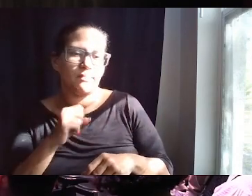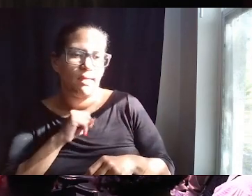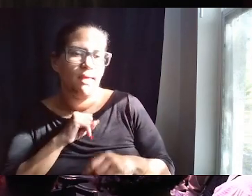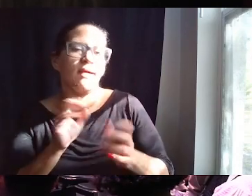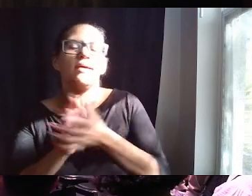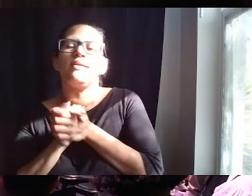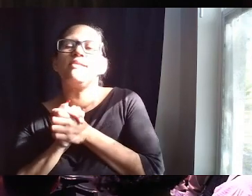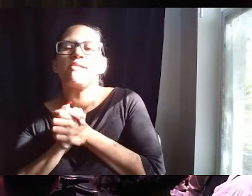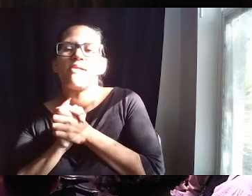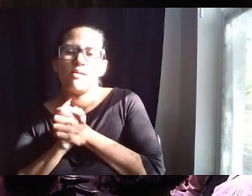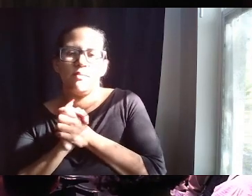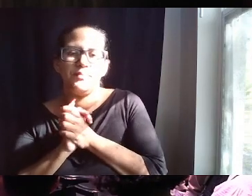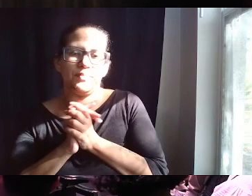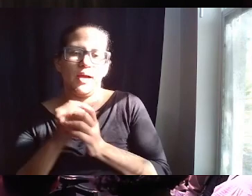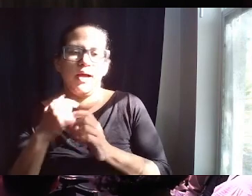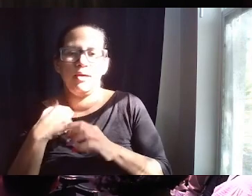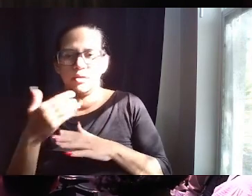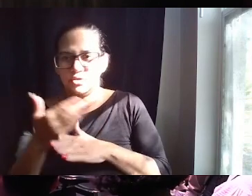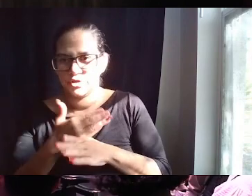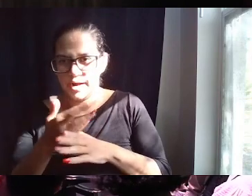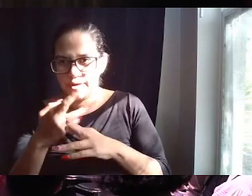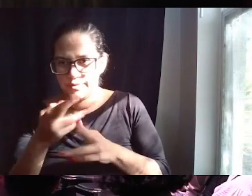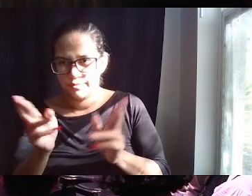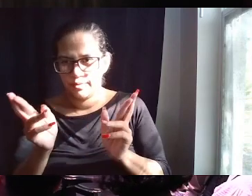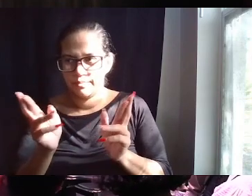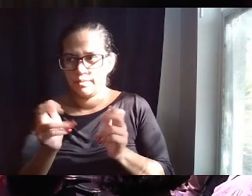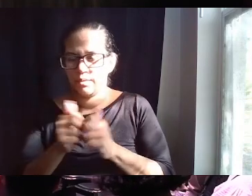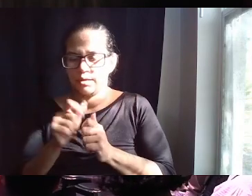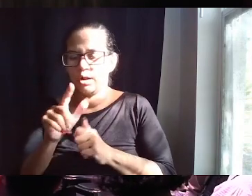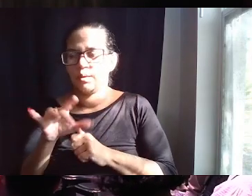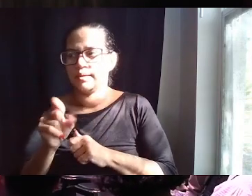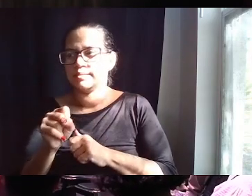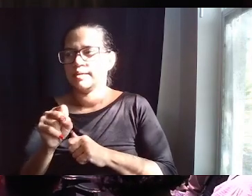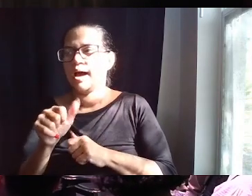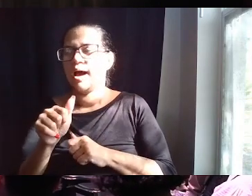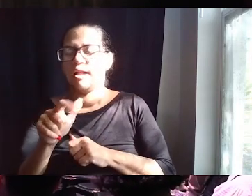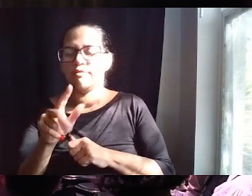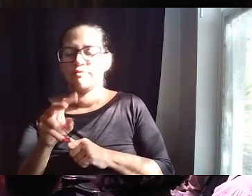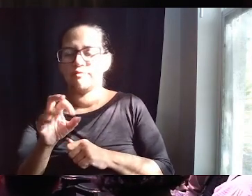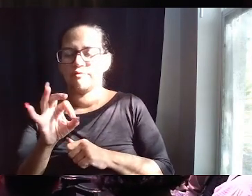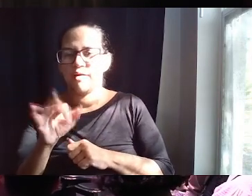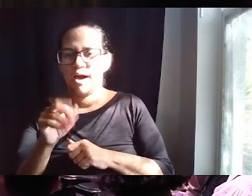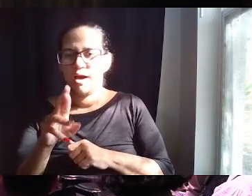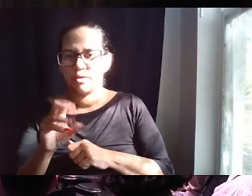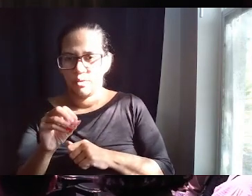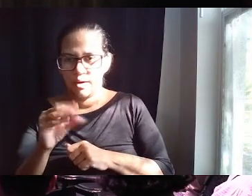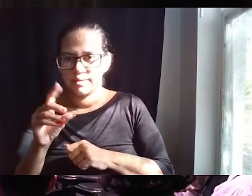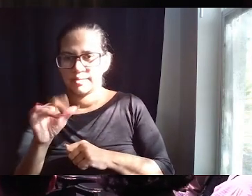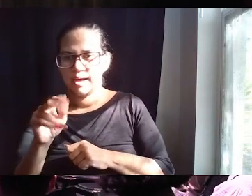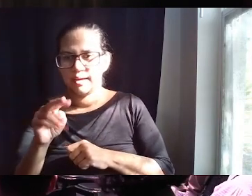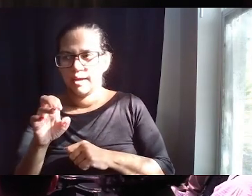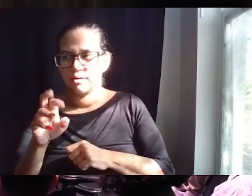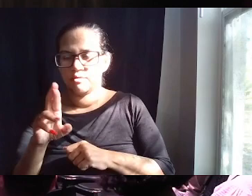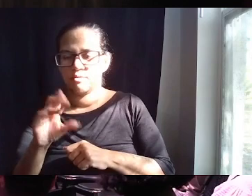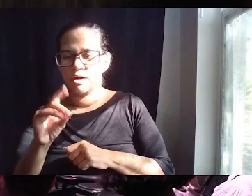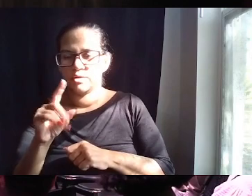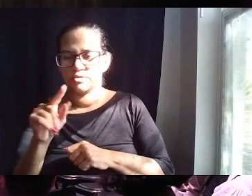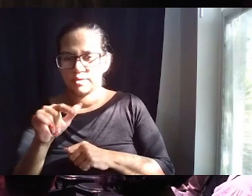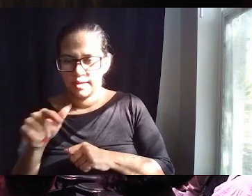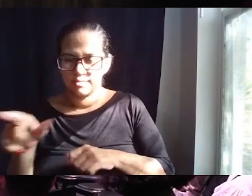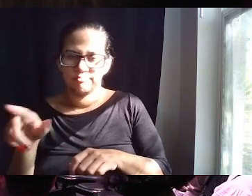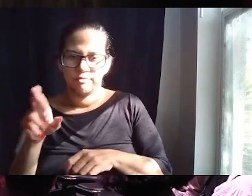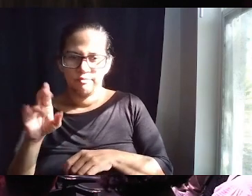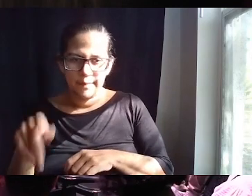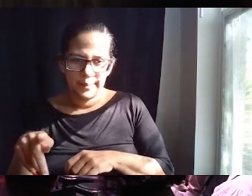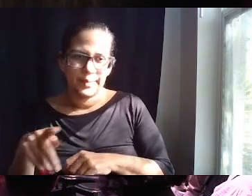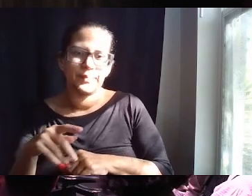I shared the room with Luis Alfaro and Diane Rodriguez, rest in power. And was Richard